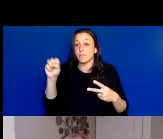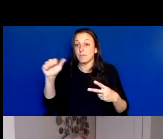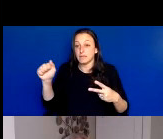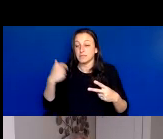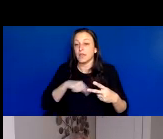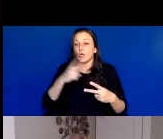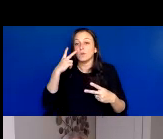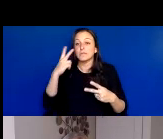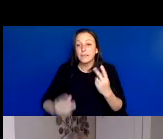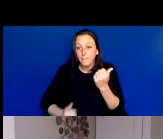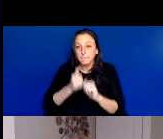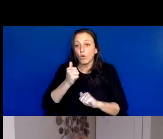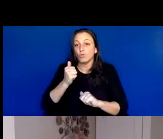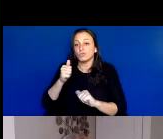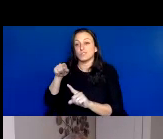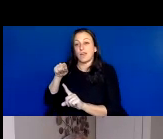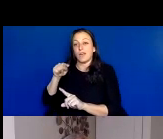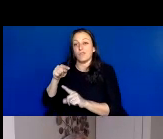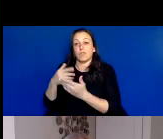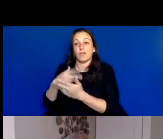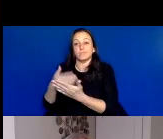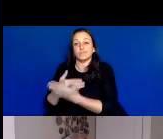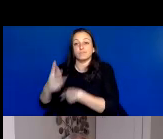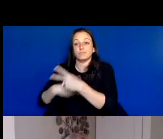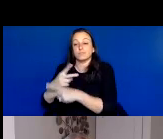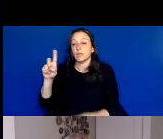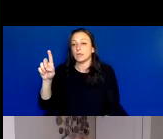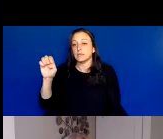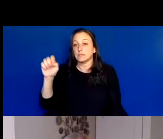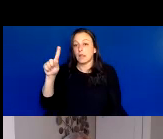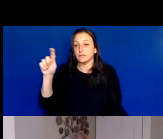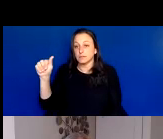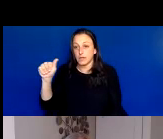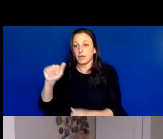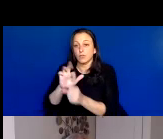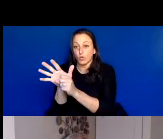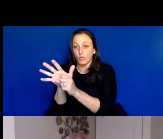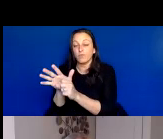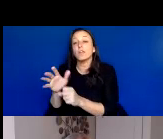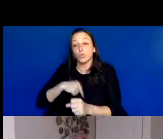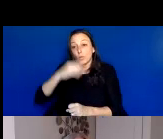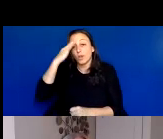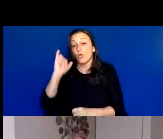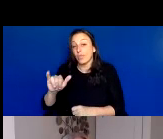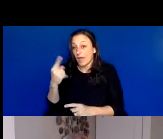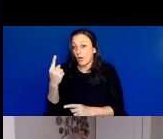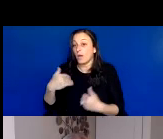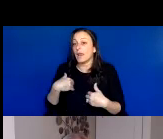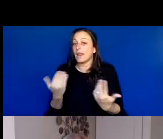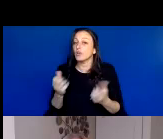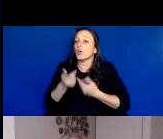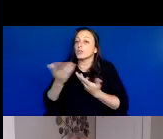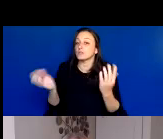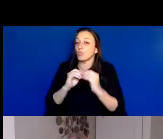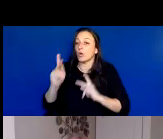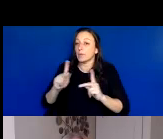highest prevalence of the Delta variant right now. And as I also mentioned, we know that the Delta variant does cause higher rates of hospitalization.